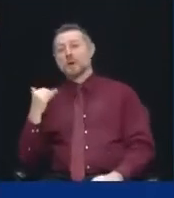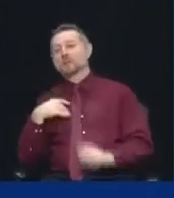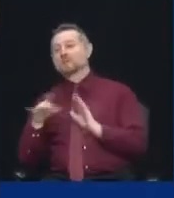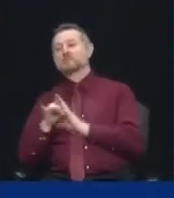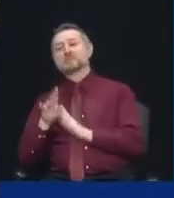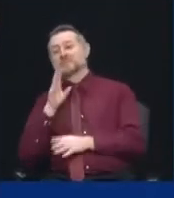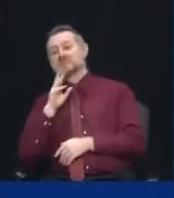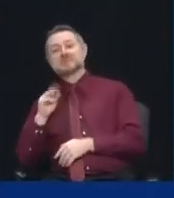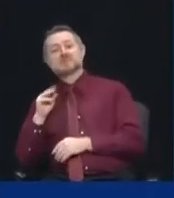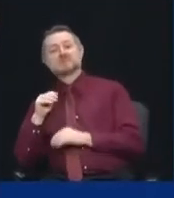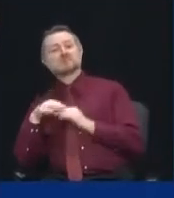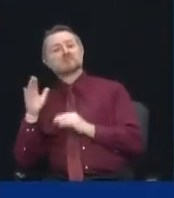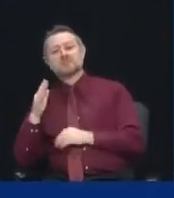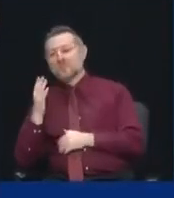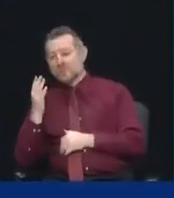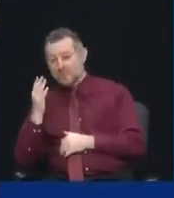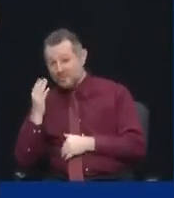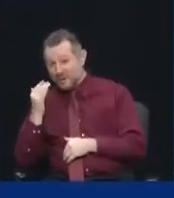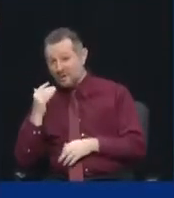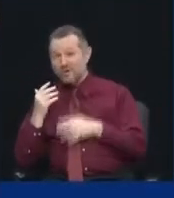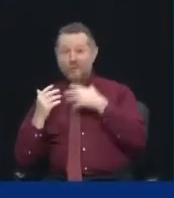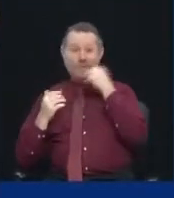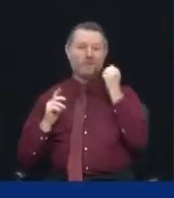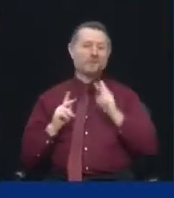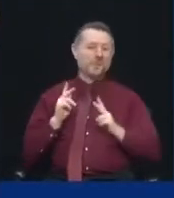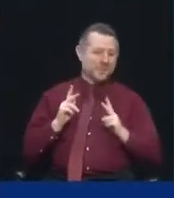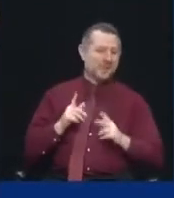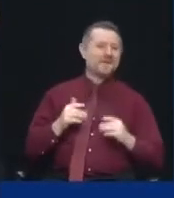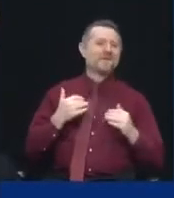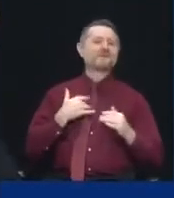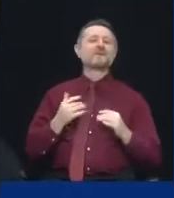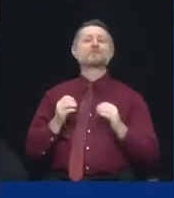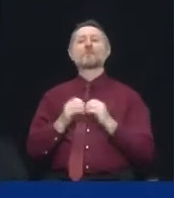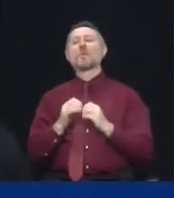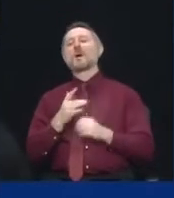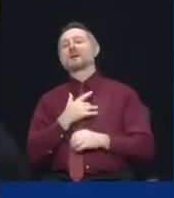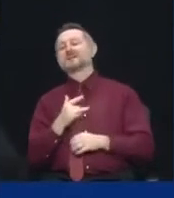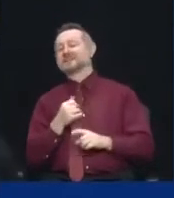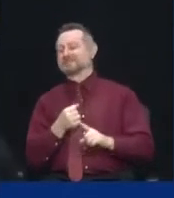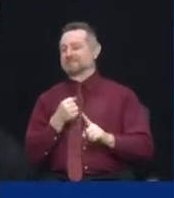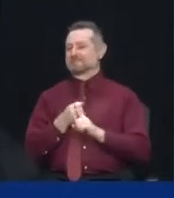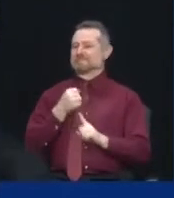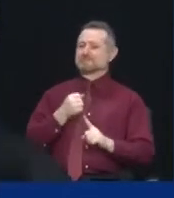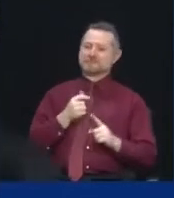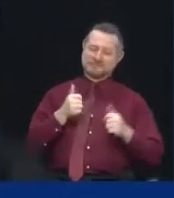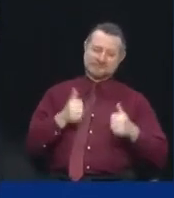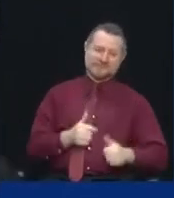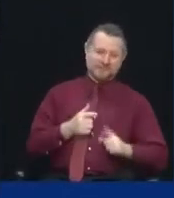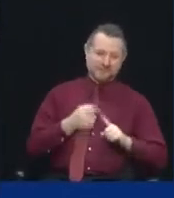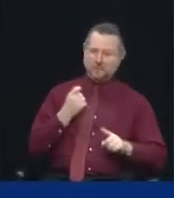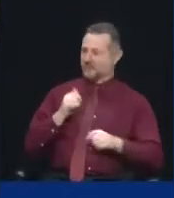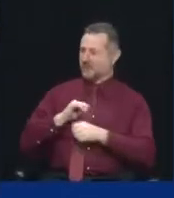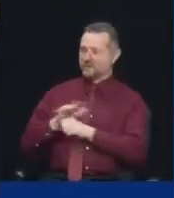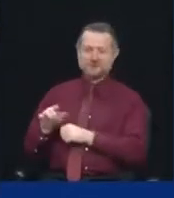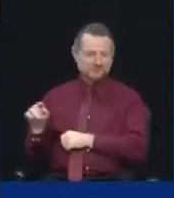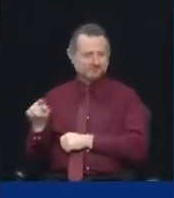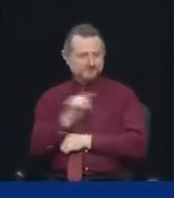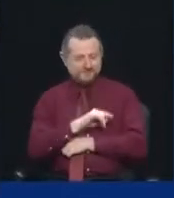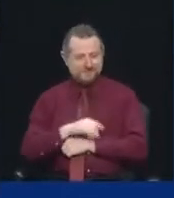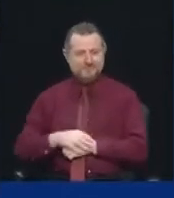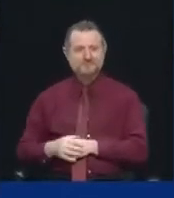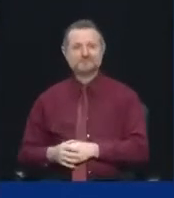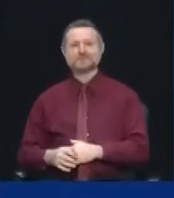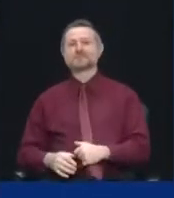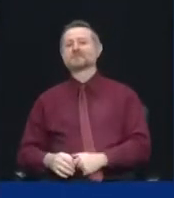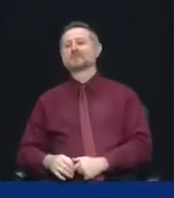older you are, the more susceptible you are to harm from the virus. So, for